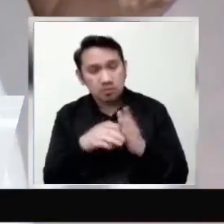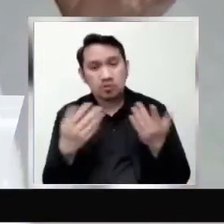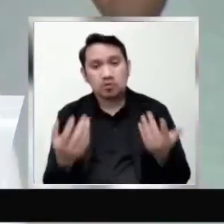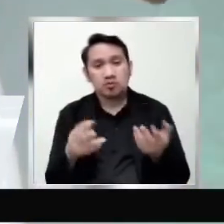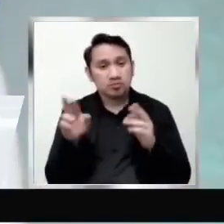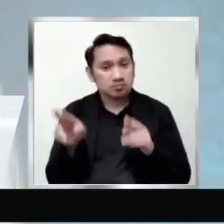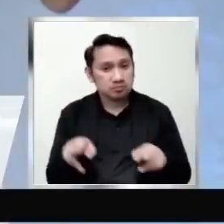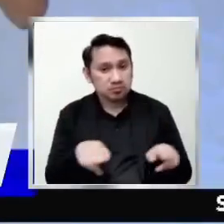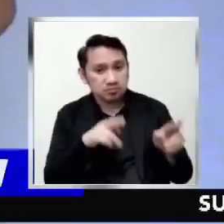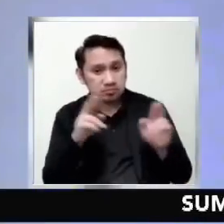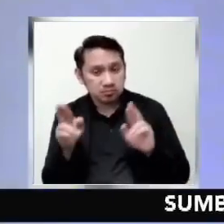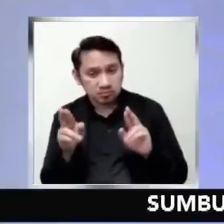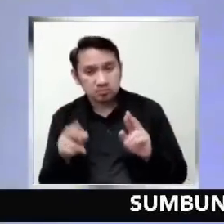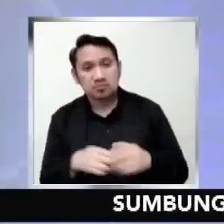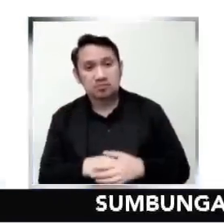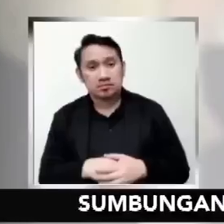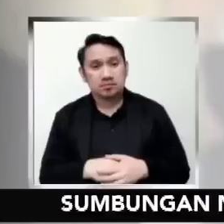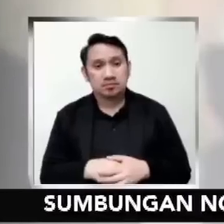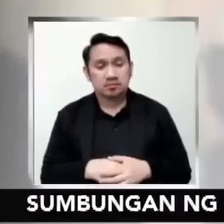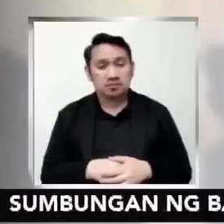reduce at recycle.